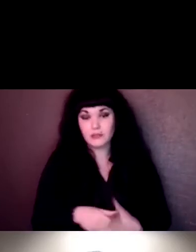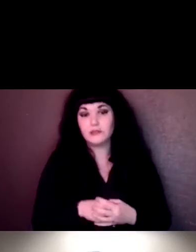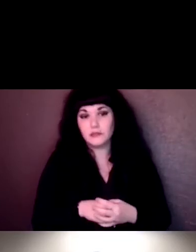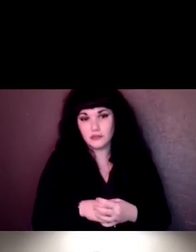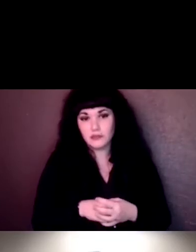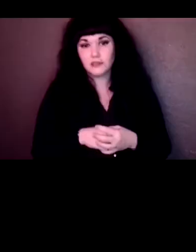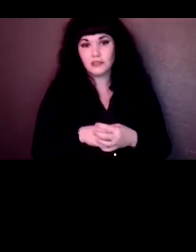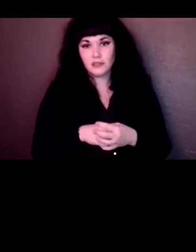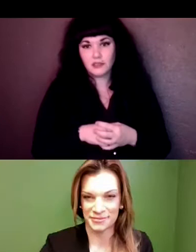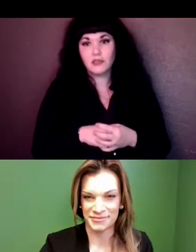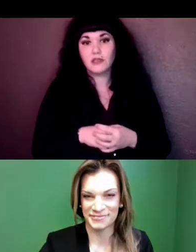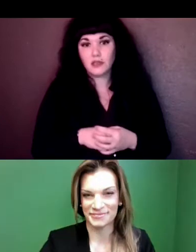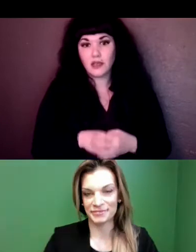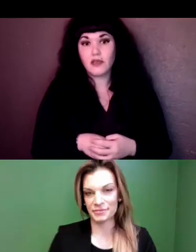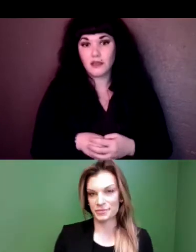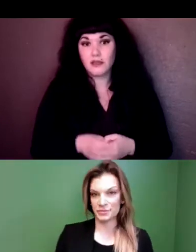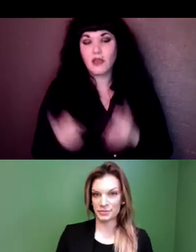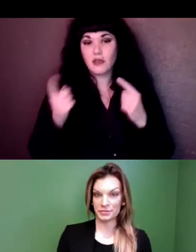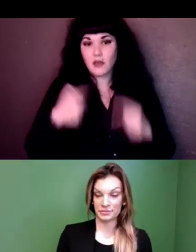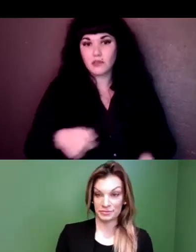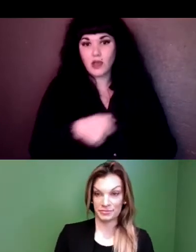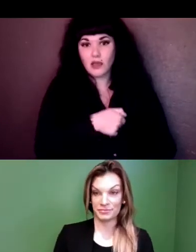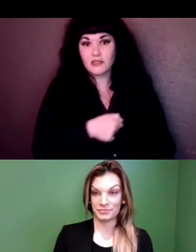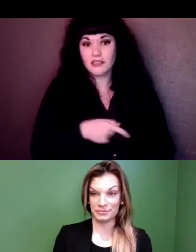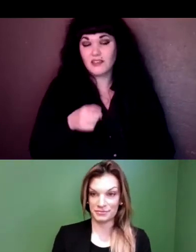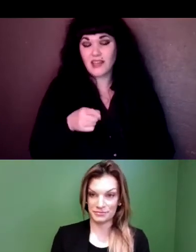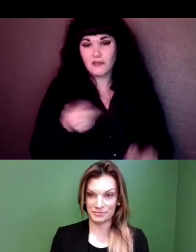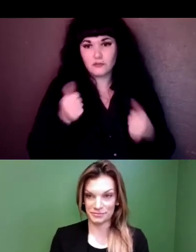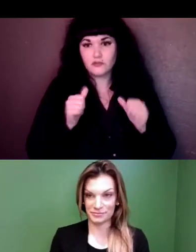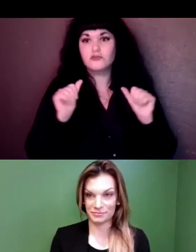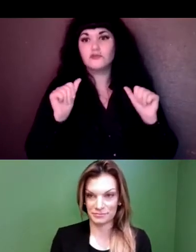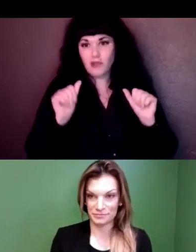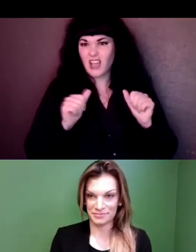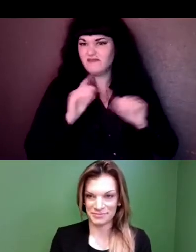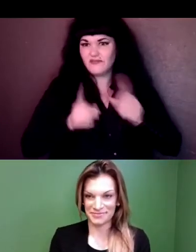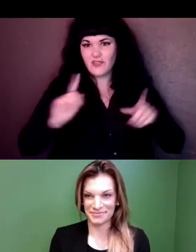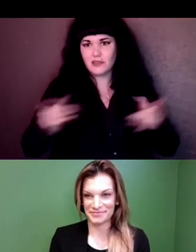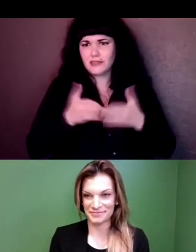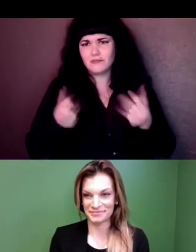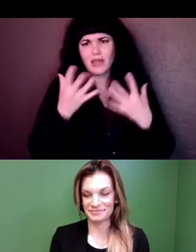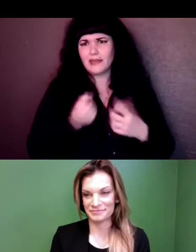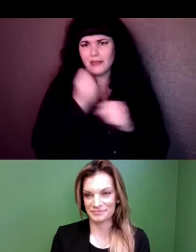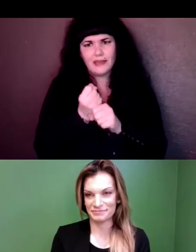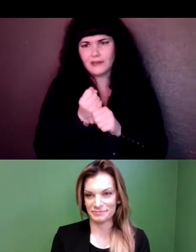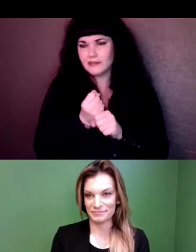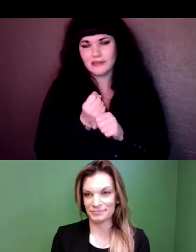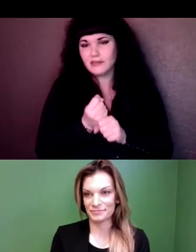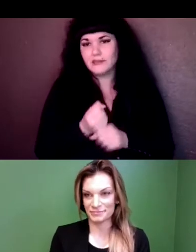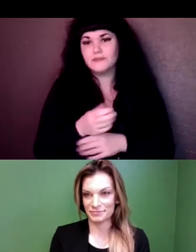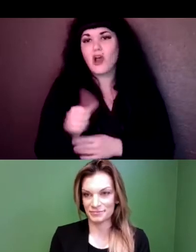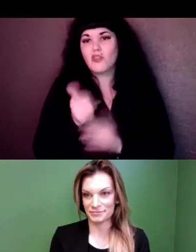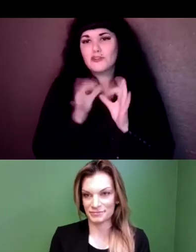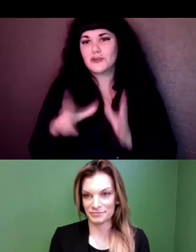to us have been down the road of trialing various things for years and have undergone